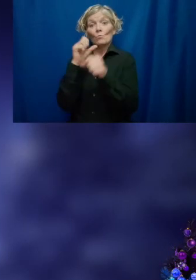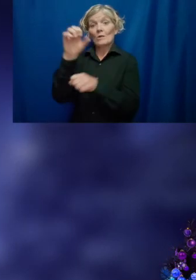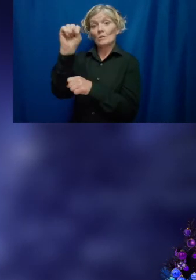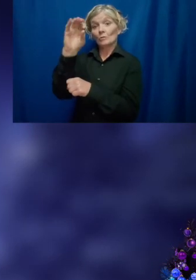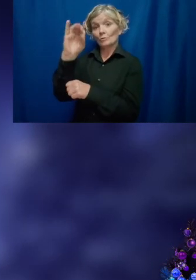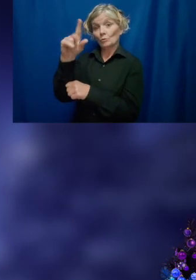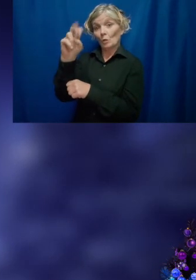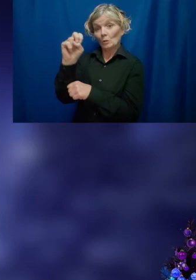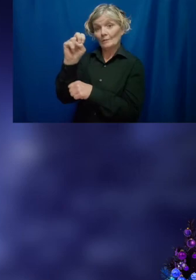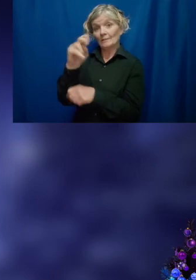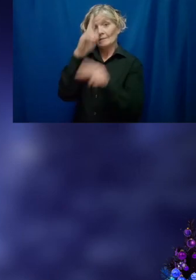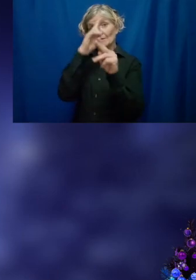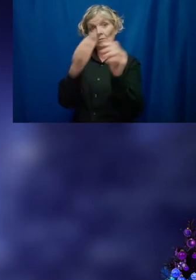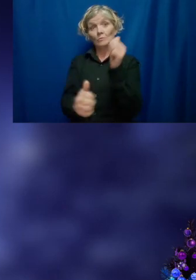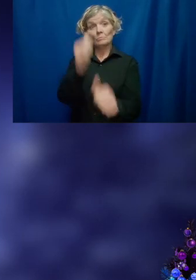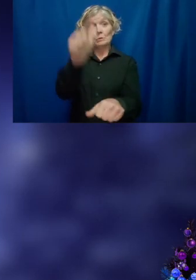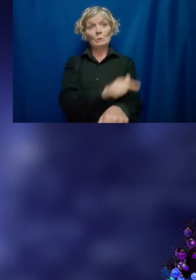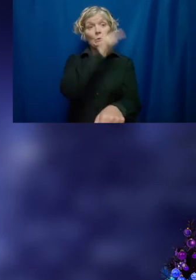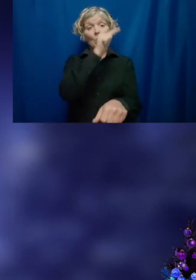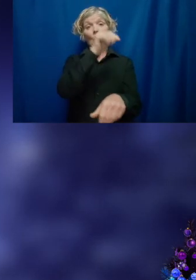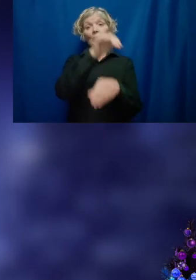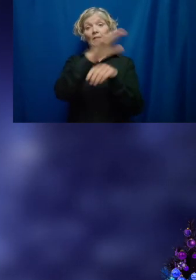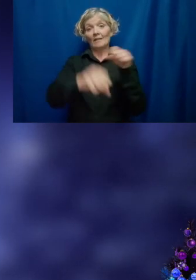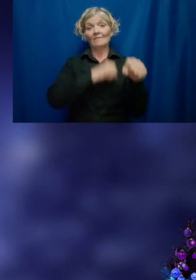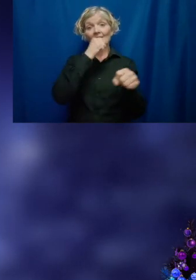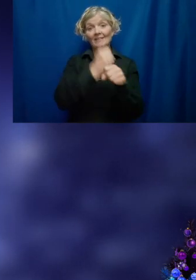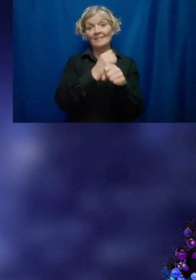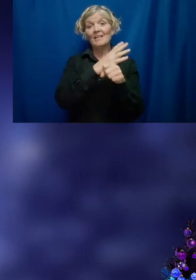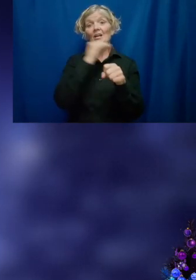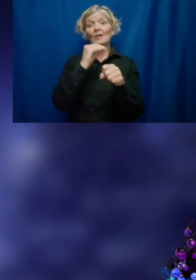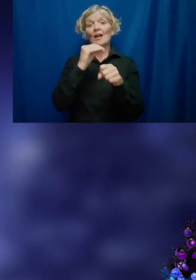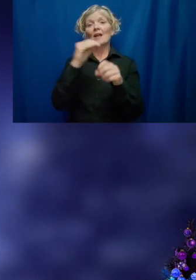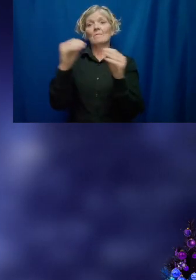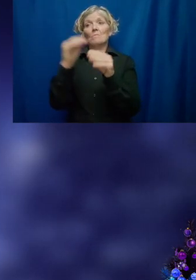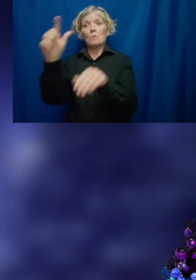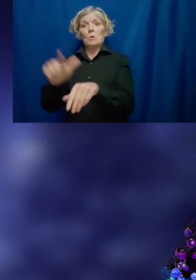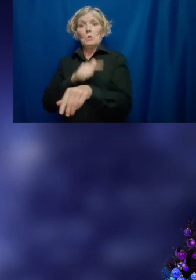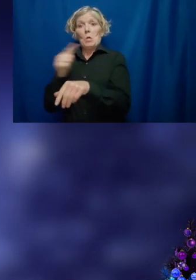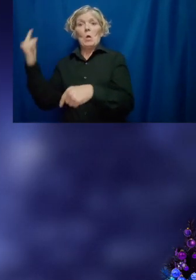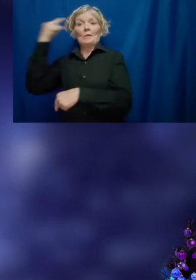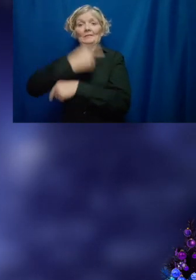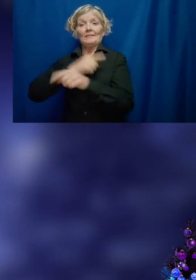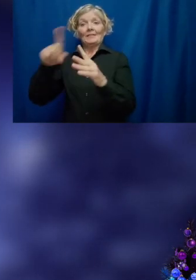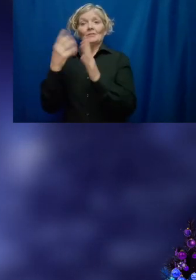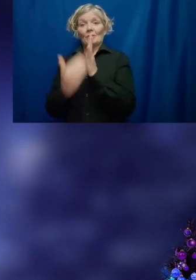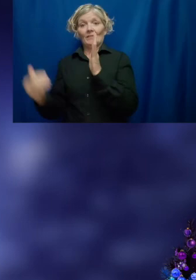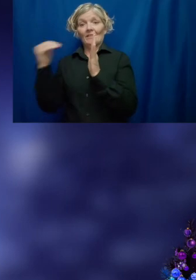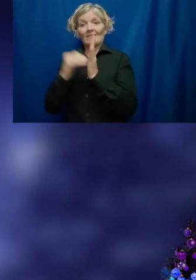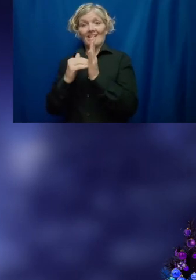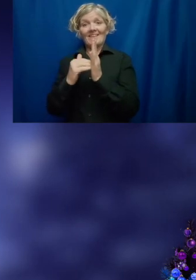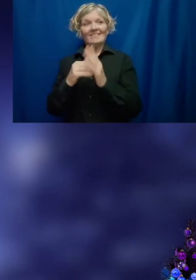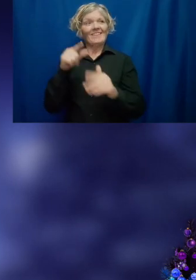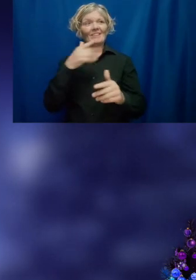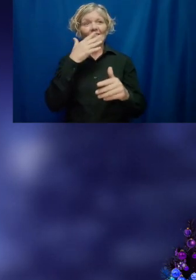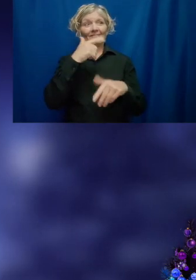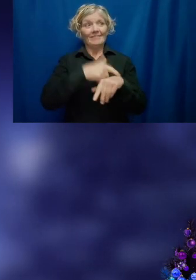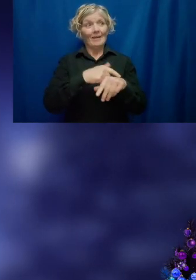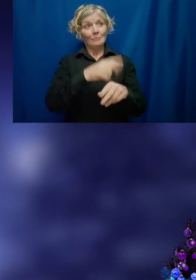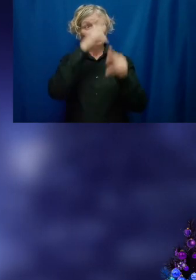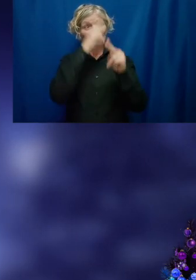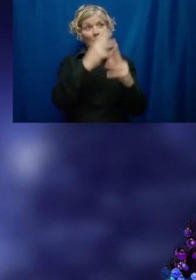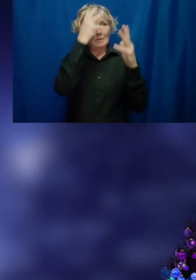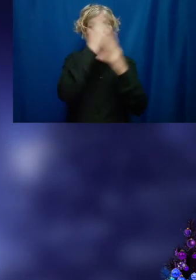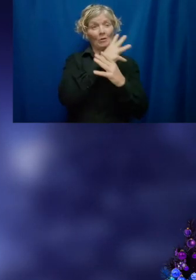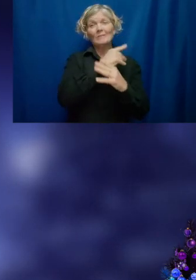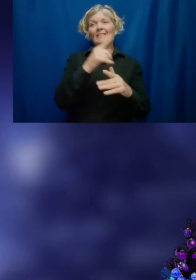Winter solstice marks the longest night of the year and the return or birth of the sun. It's a time to come together to honor the darkness and have